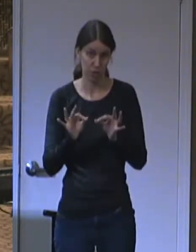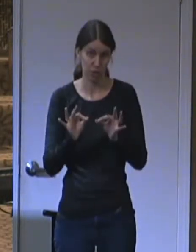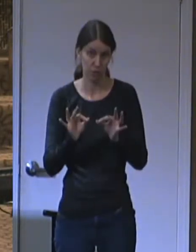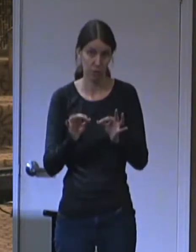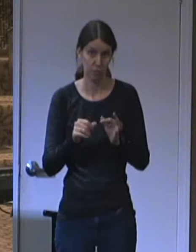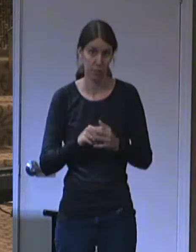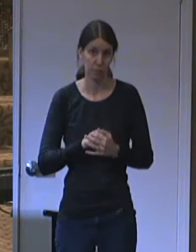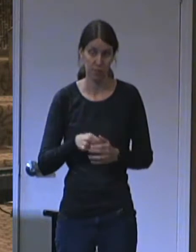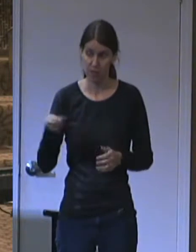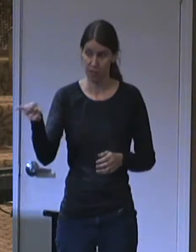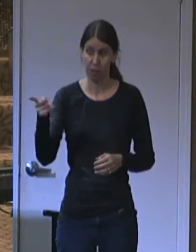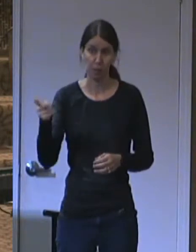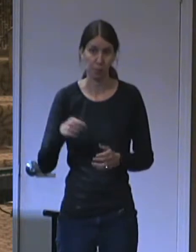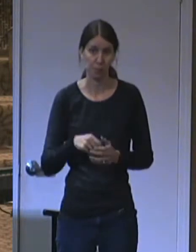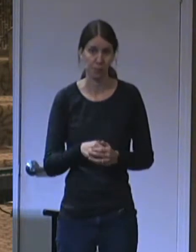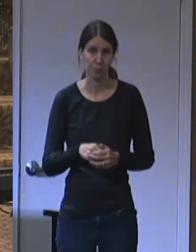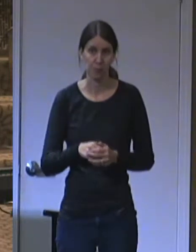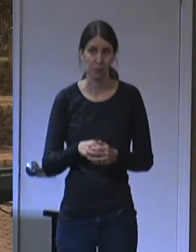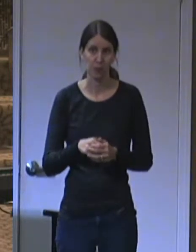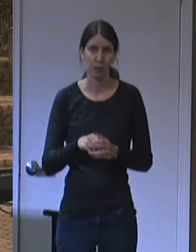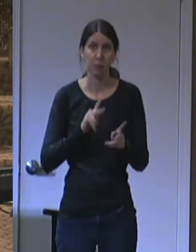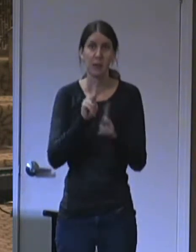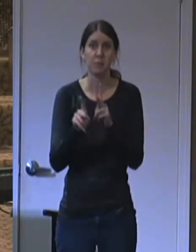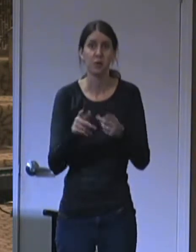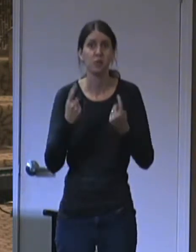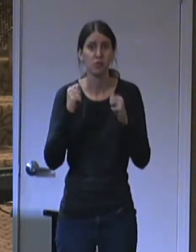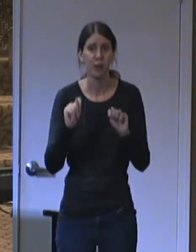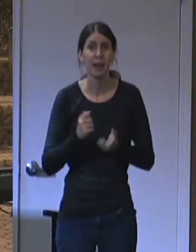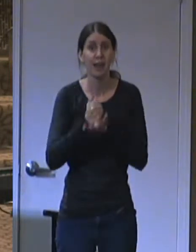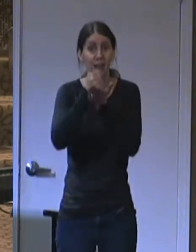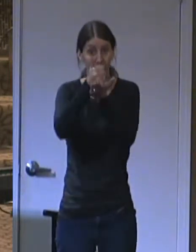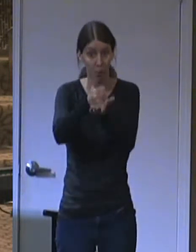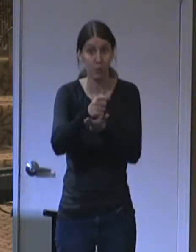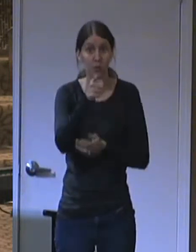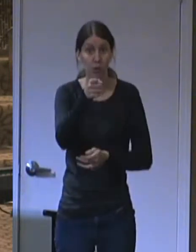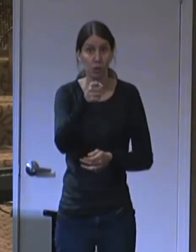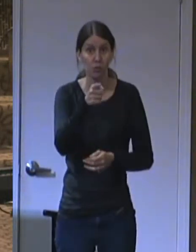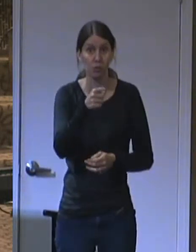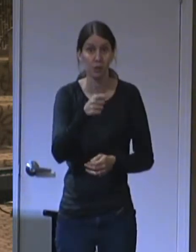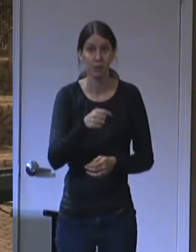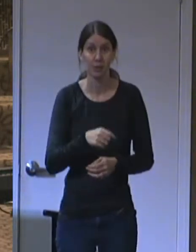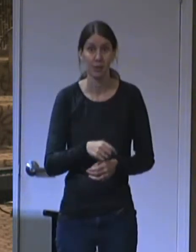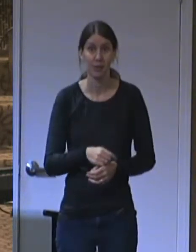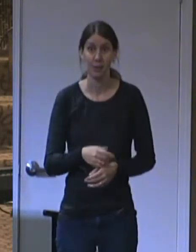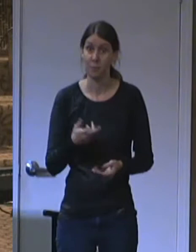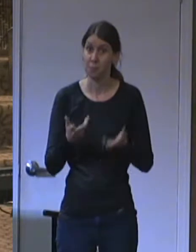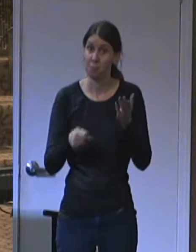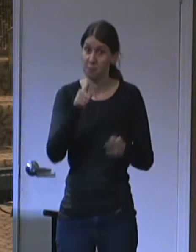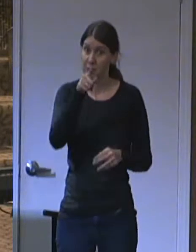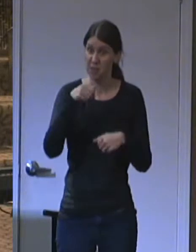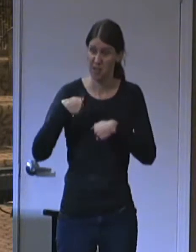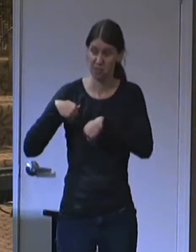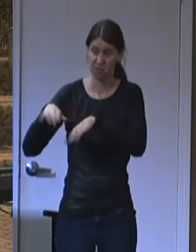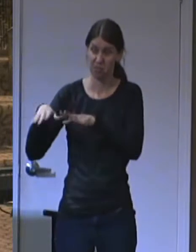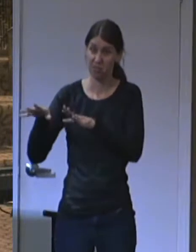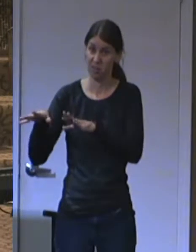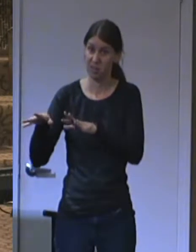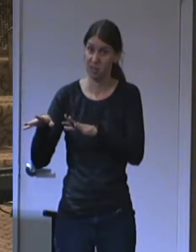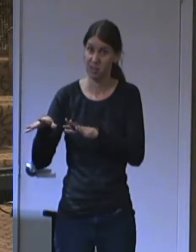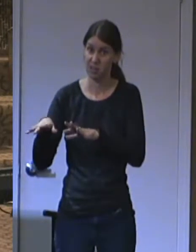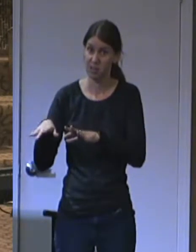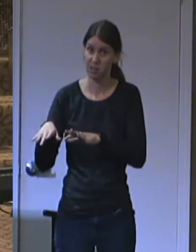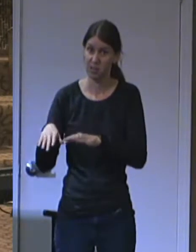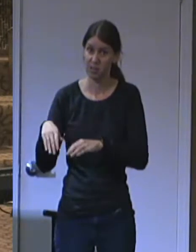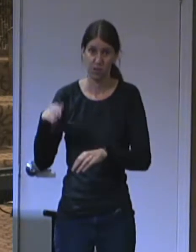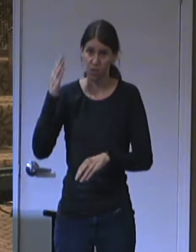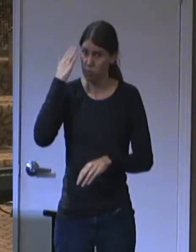not. People have tried to be there for you when you have, I don't want you in my life. And you have no